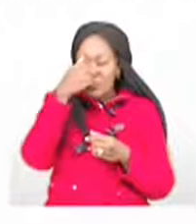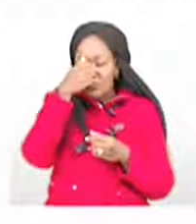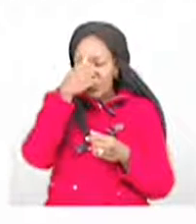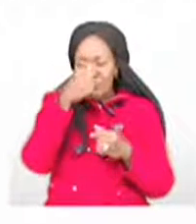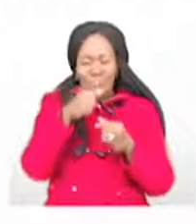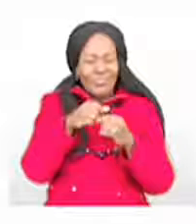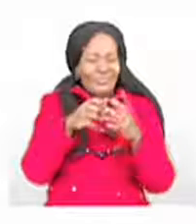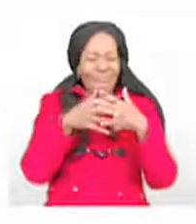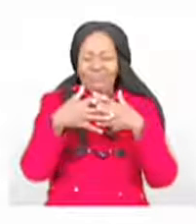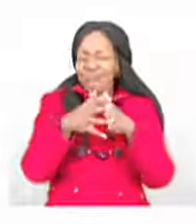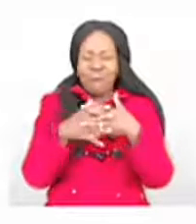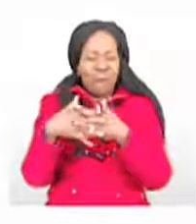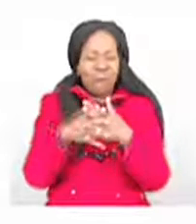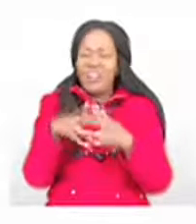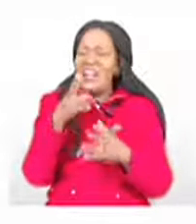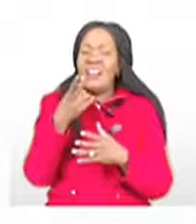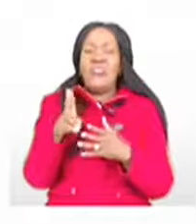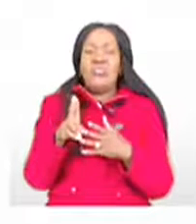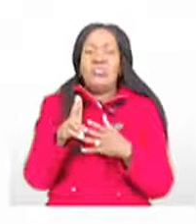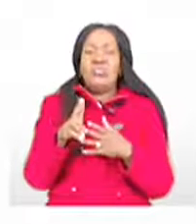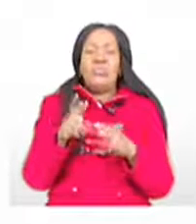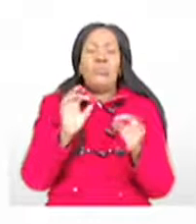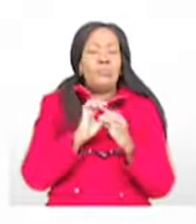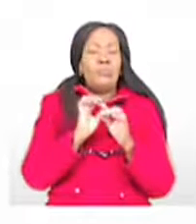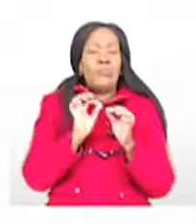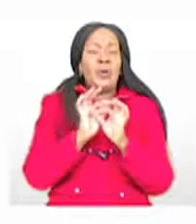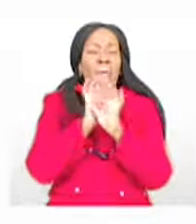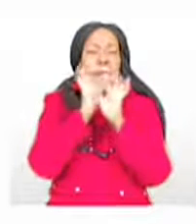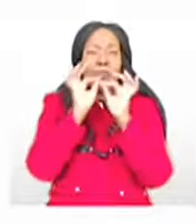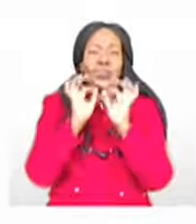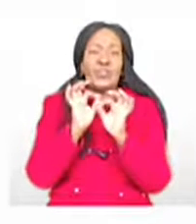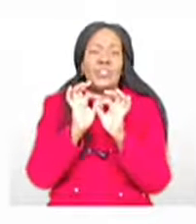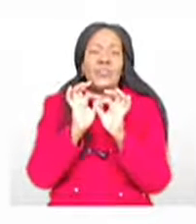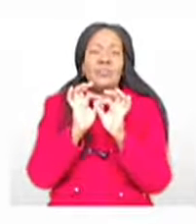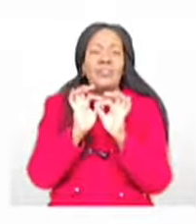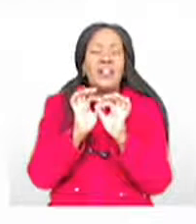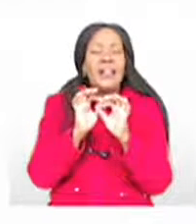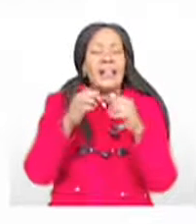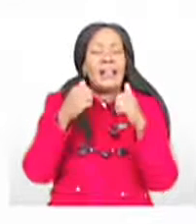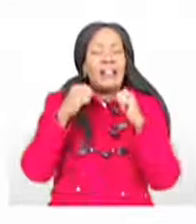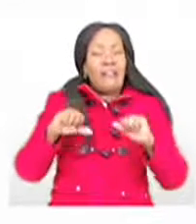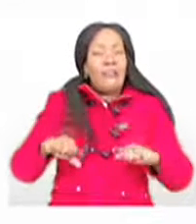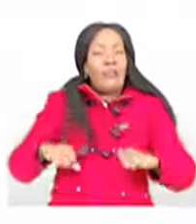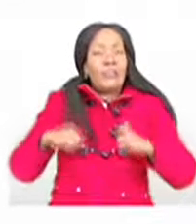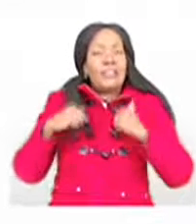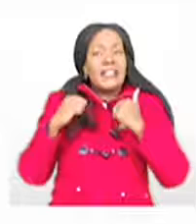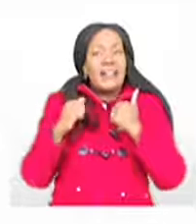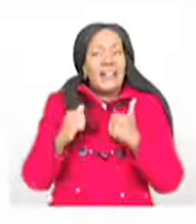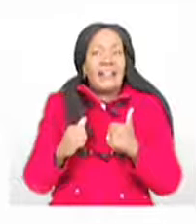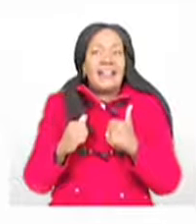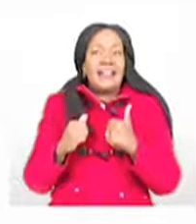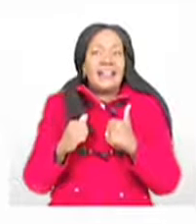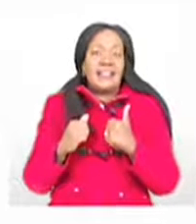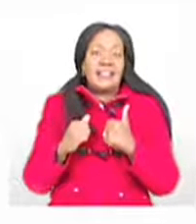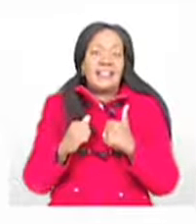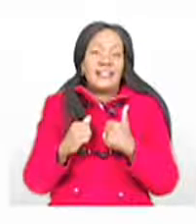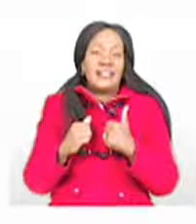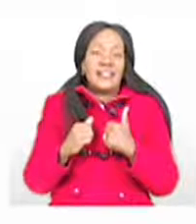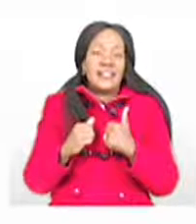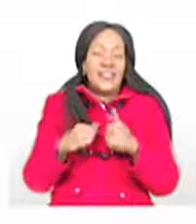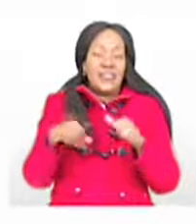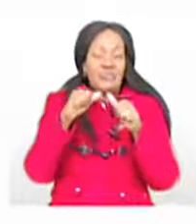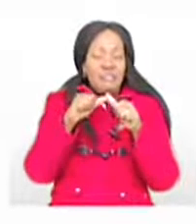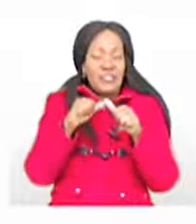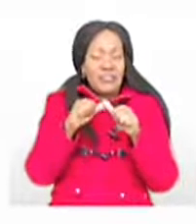line and take your time because there are some curves that you need to